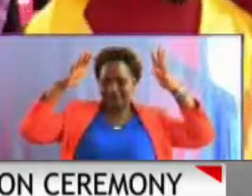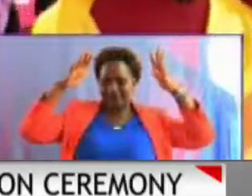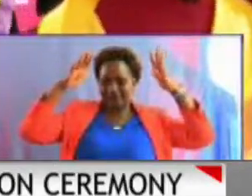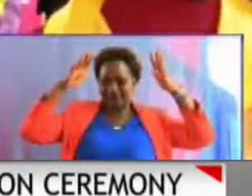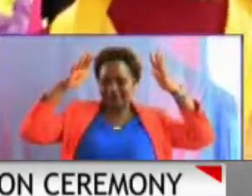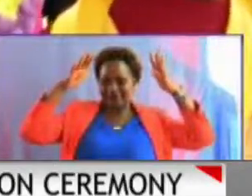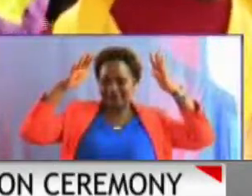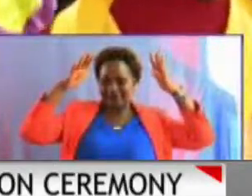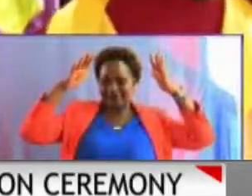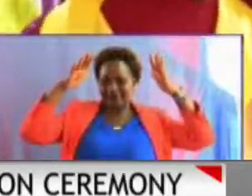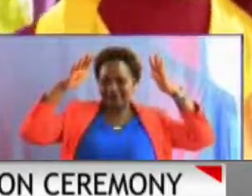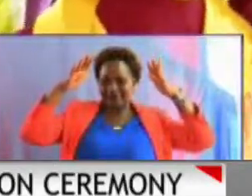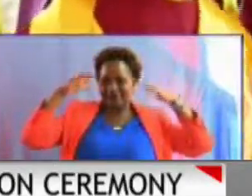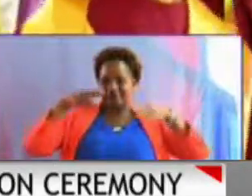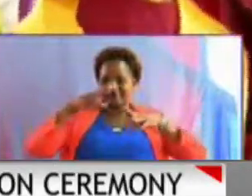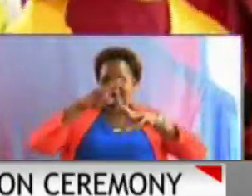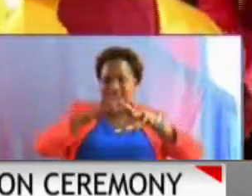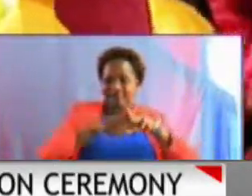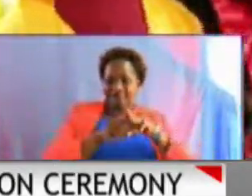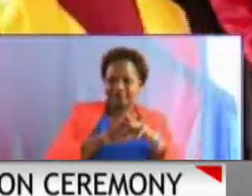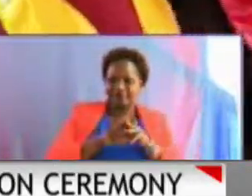Thank you very much. You can now sit.